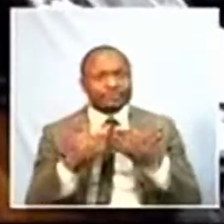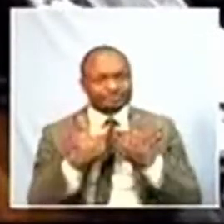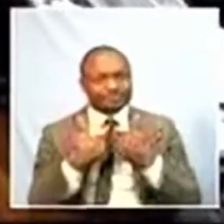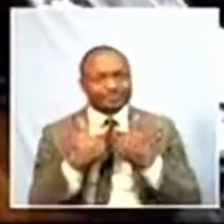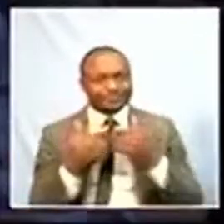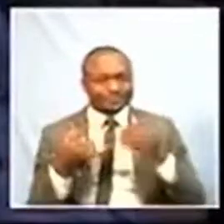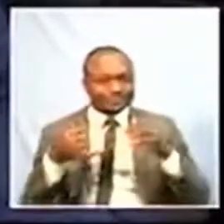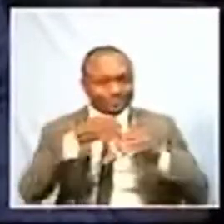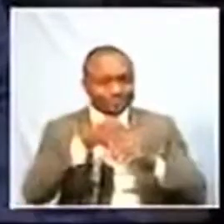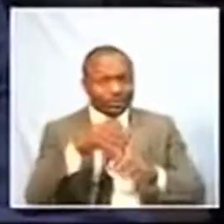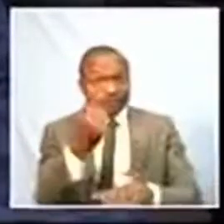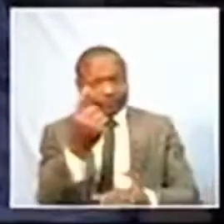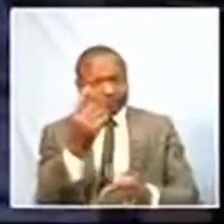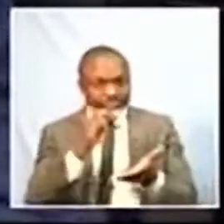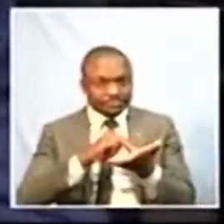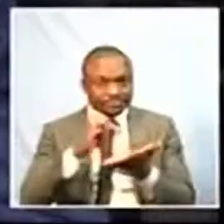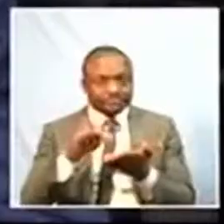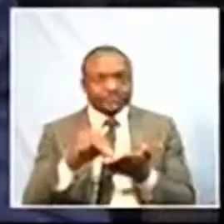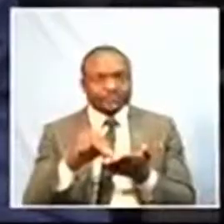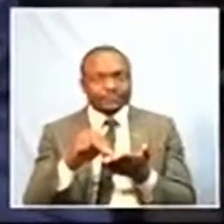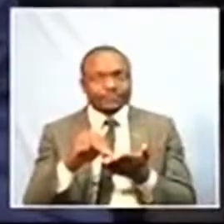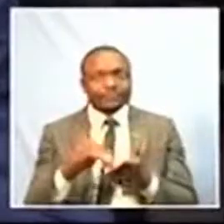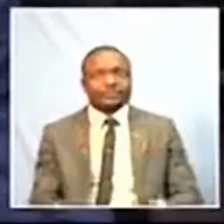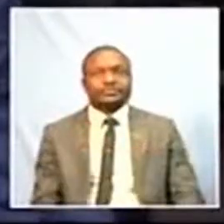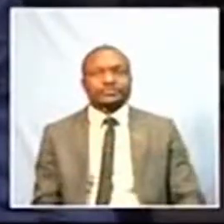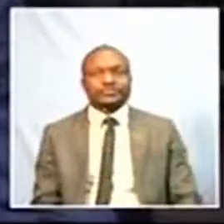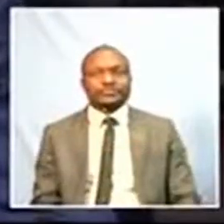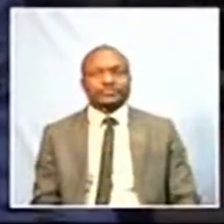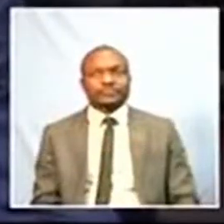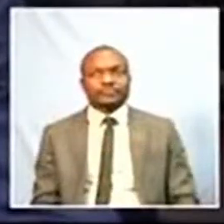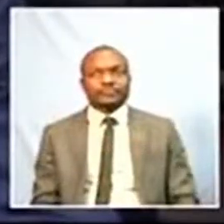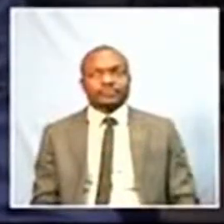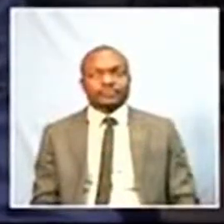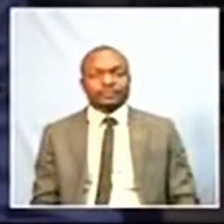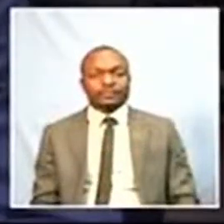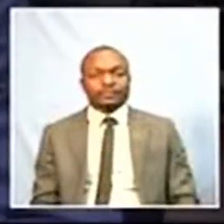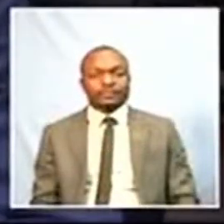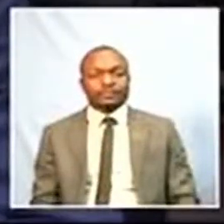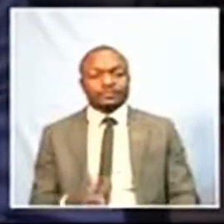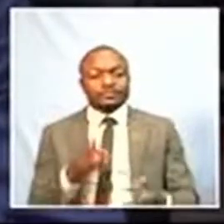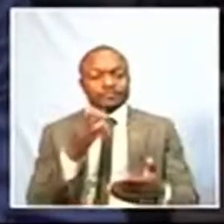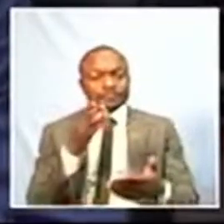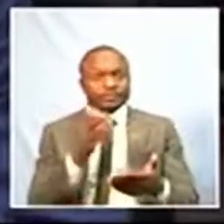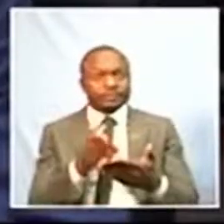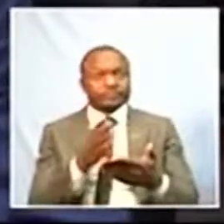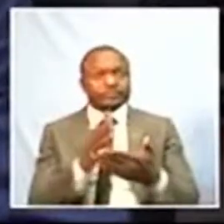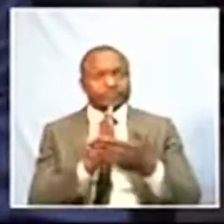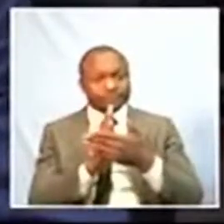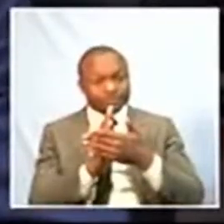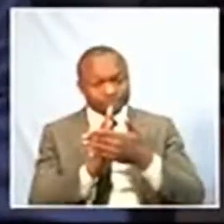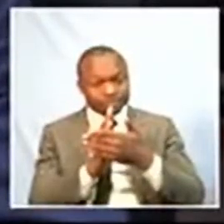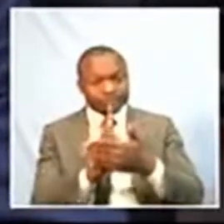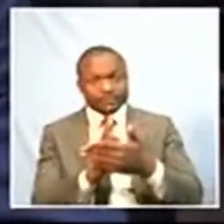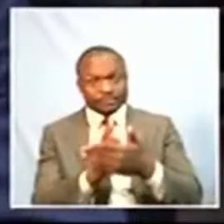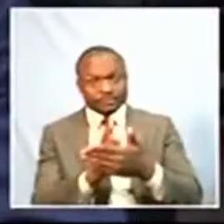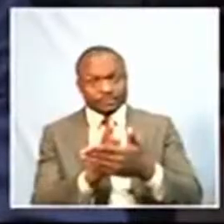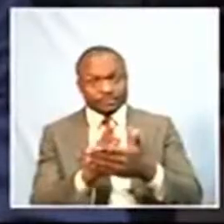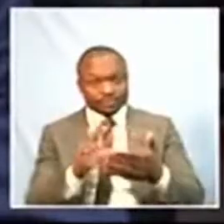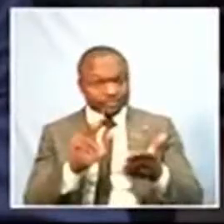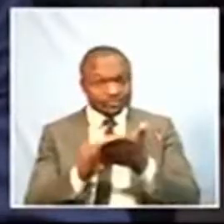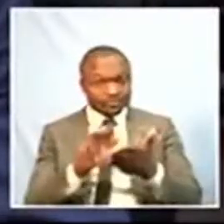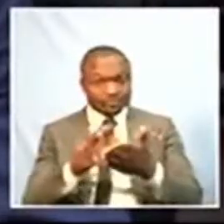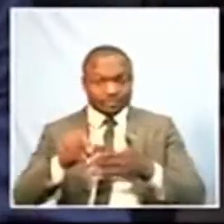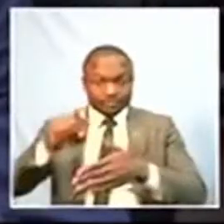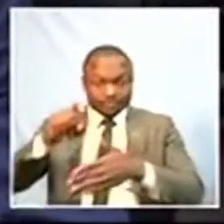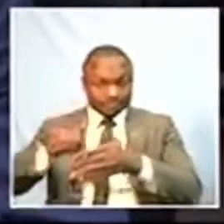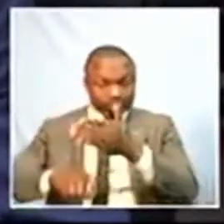include that 1 million? Because Which was initially when that? this guidance was given for rule execution, they